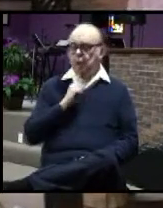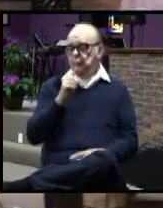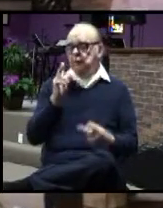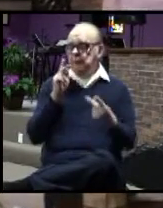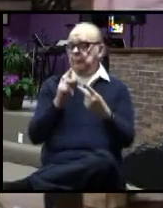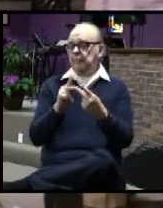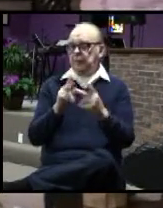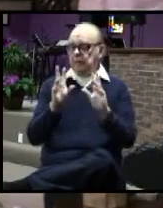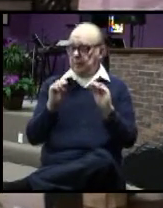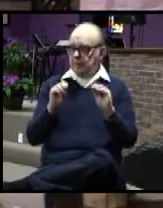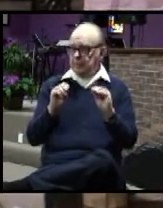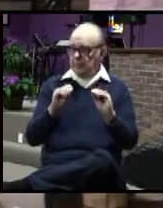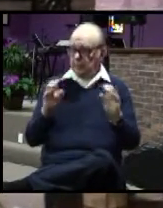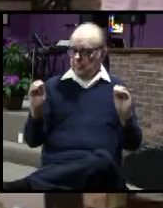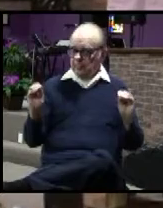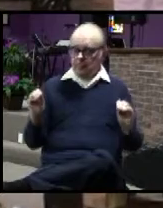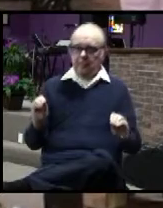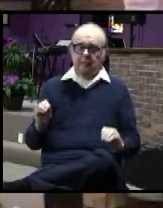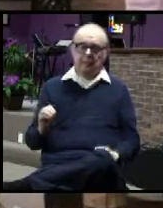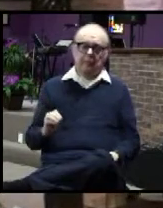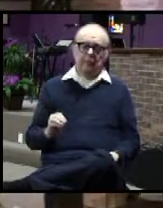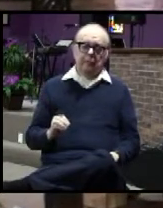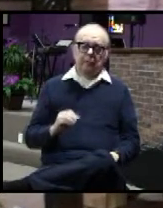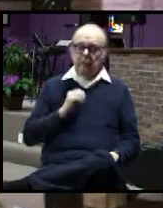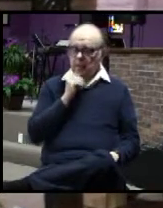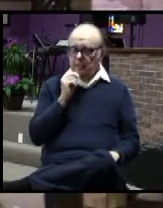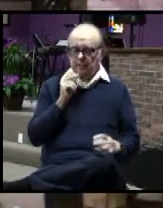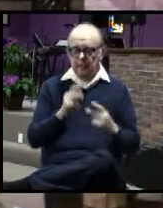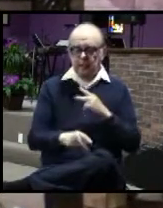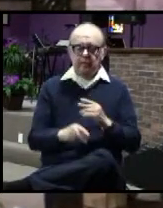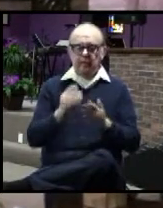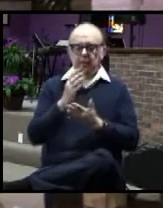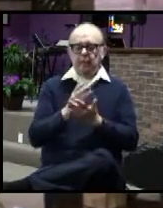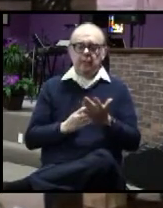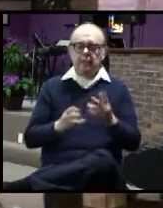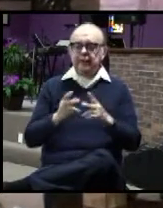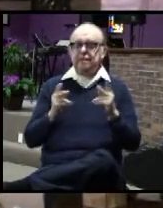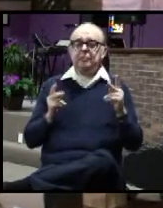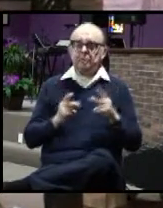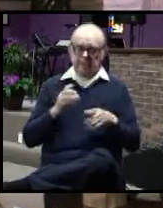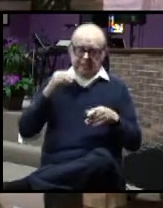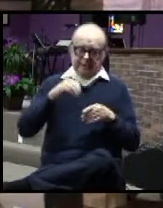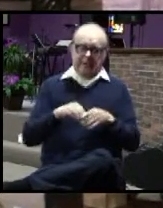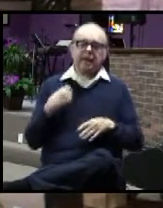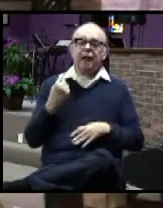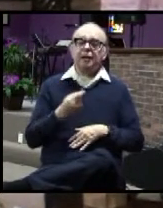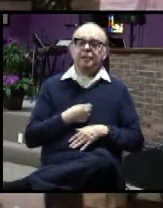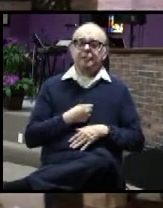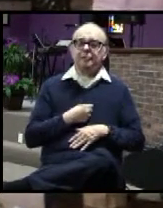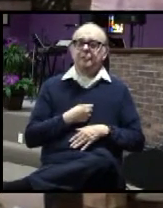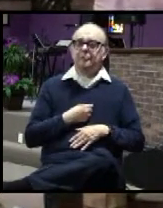Amen. There's an imperfection somewhere, someplace.